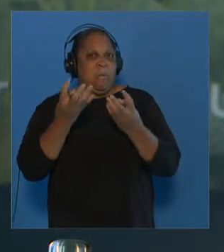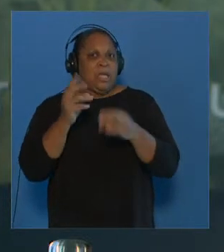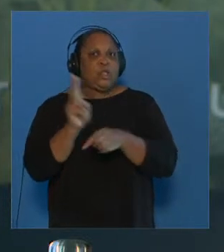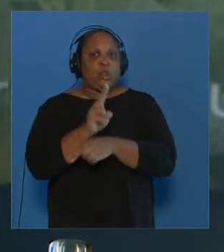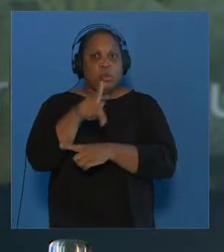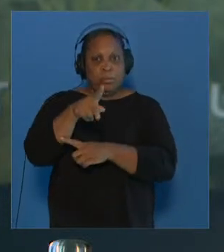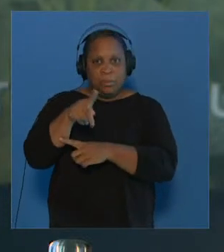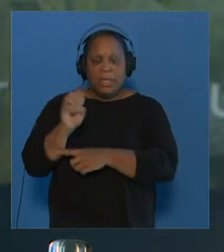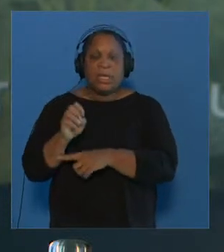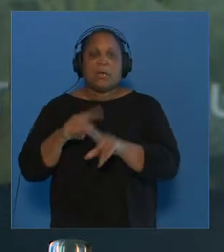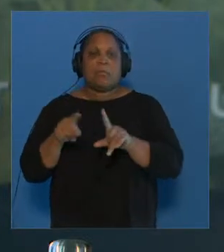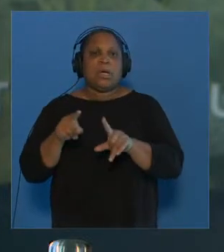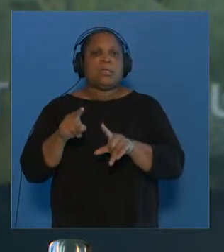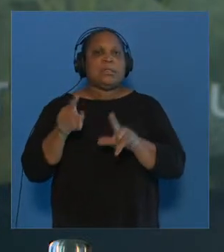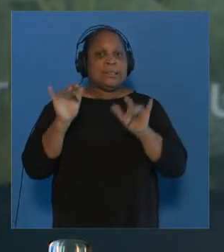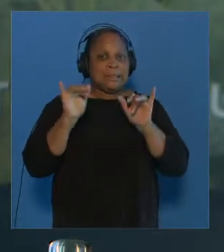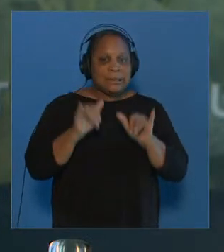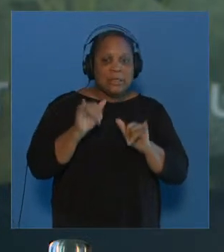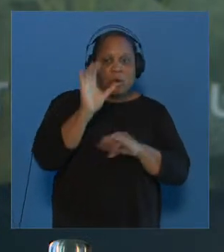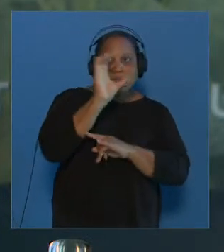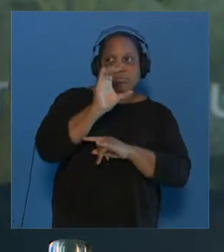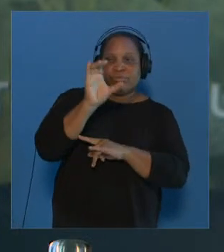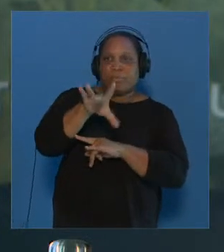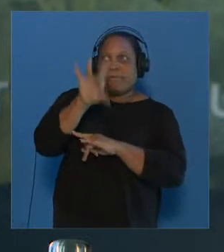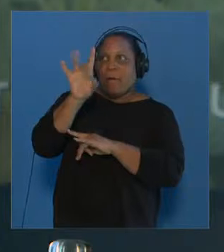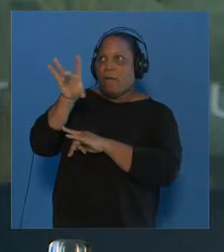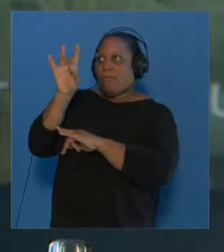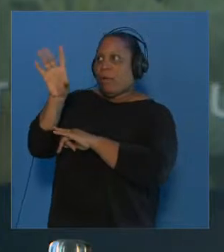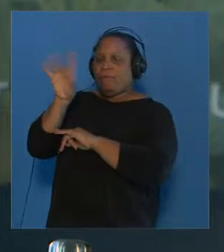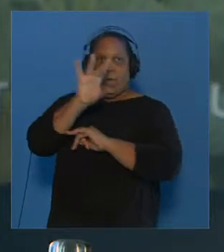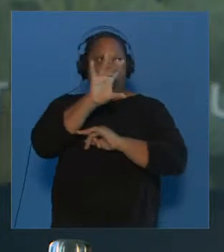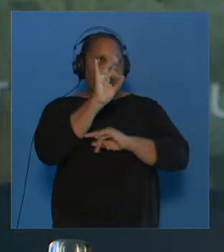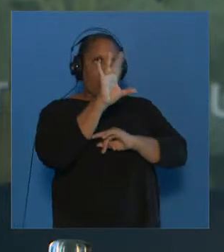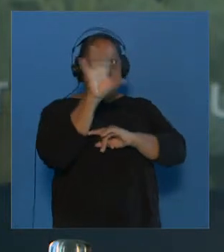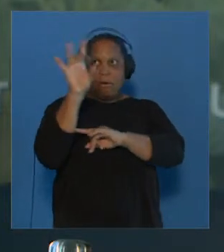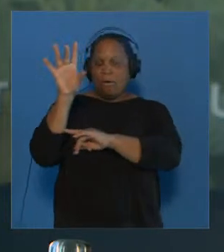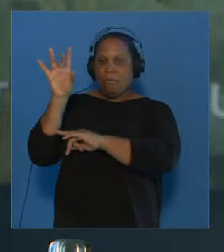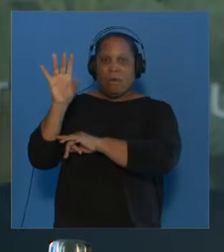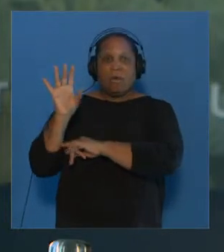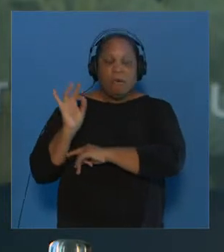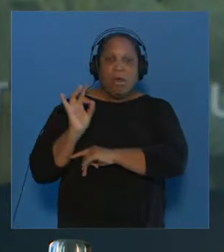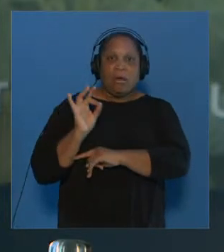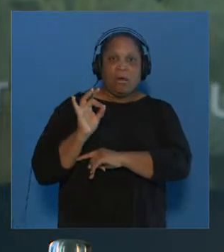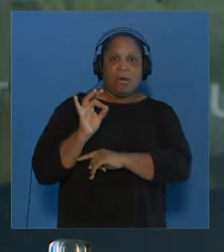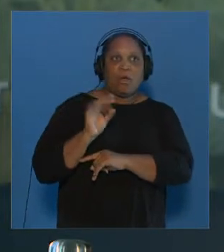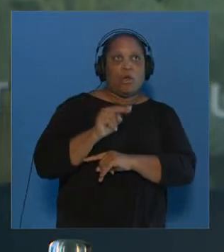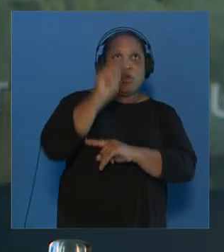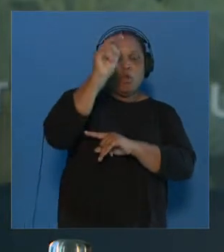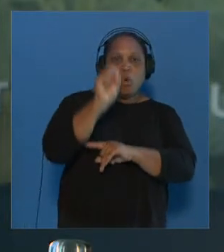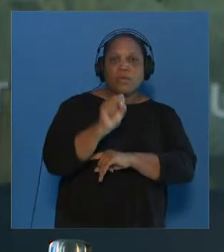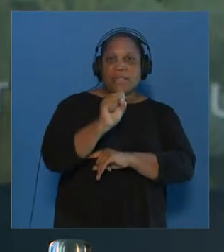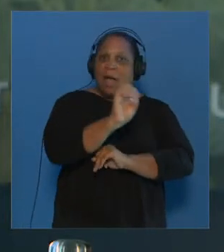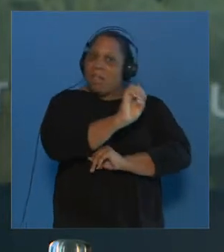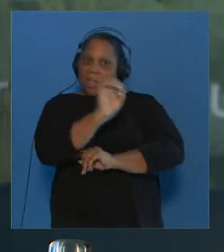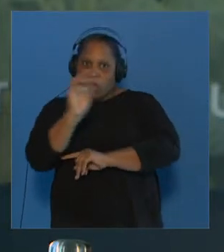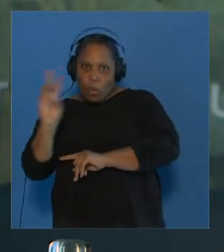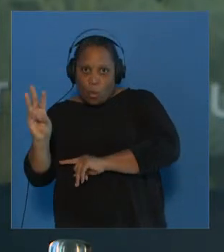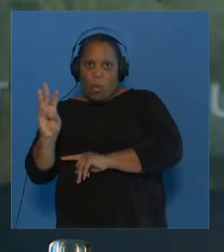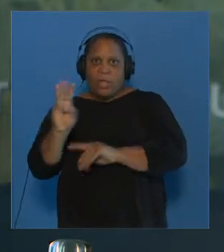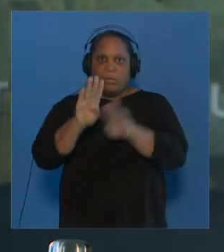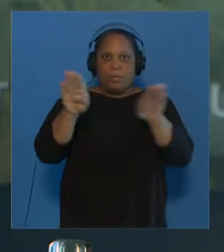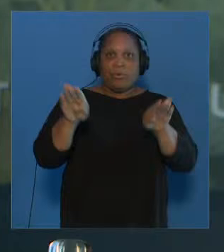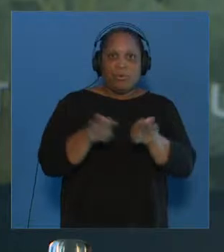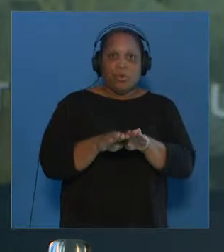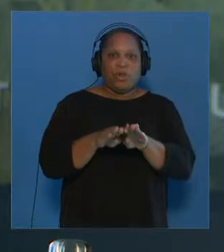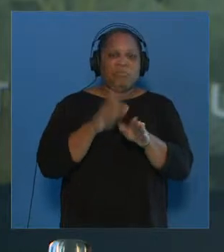continue to source PPE from various locations north, south, east, and west of Bermuda, recognizing that there are